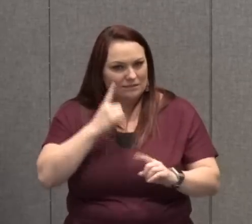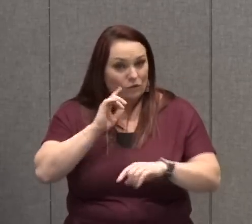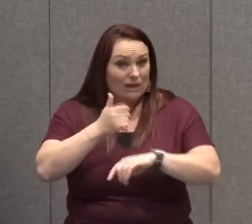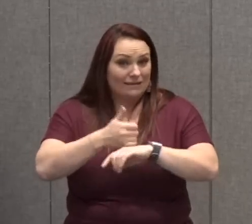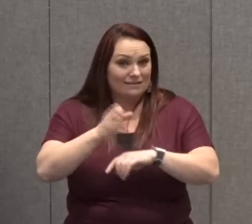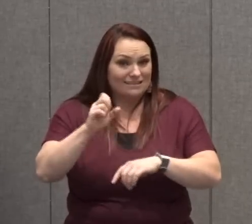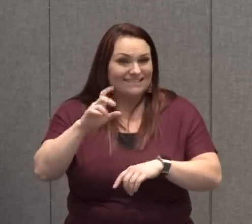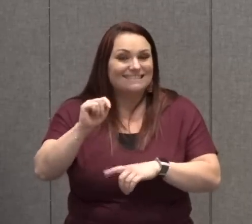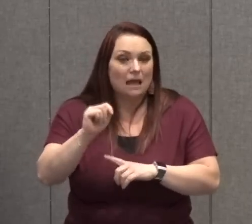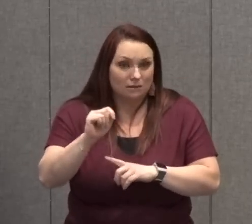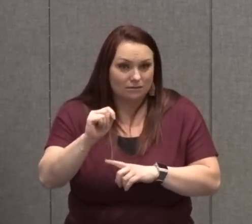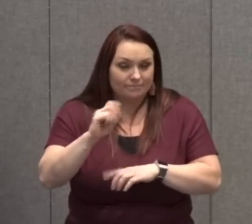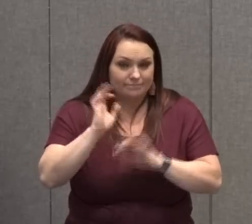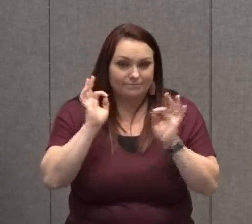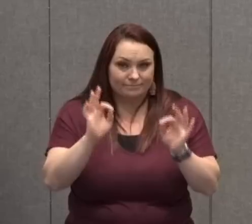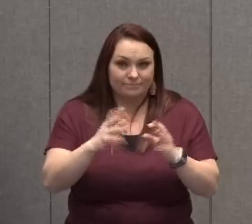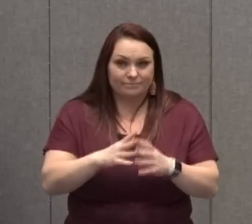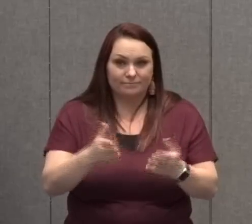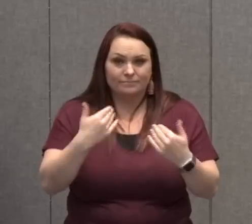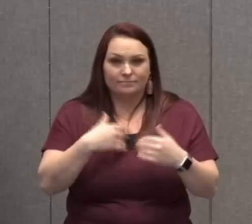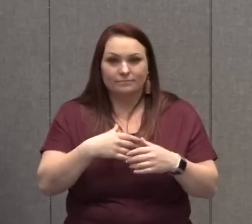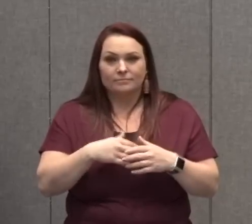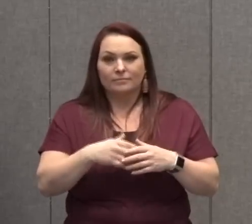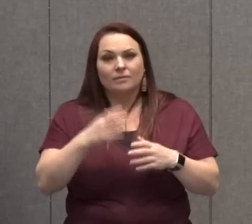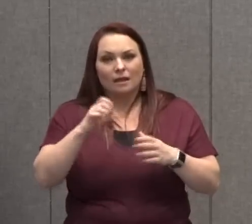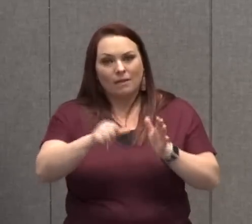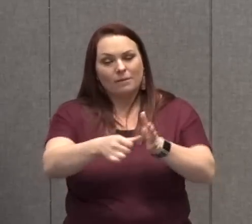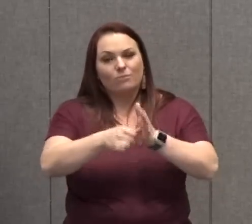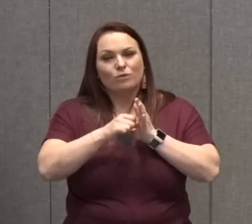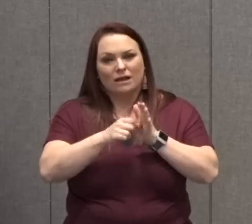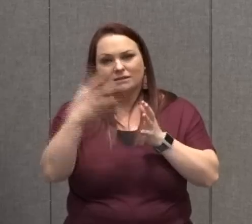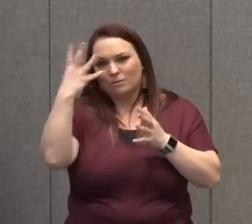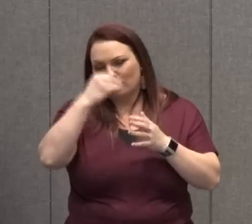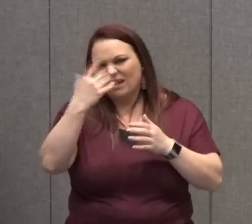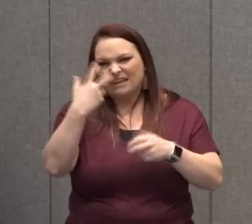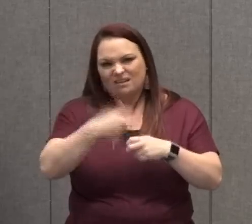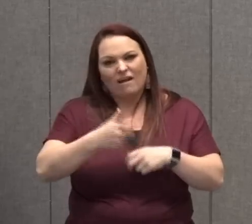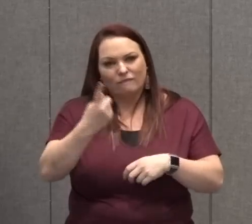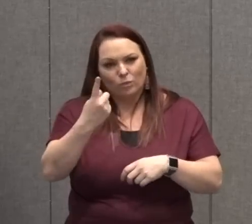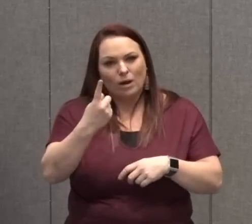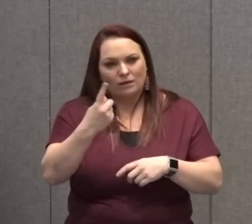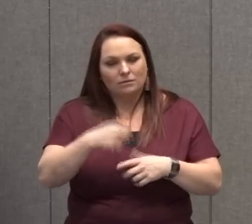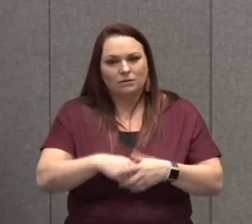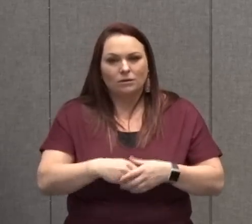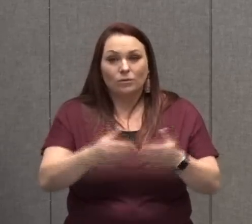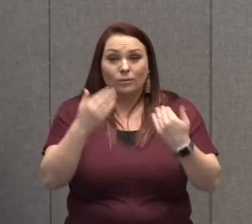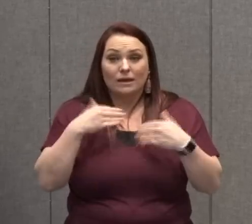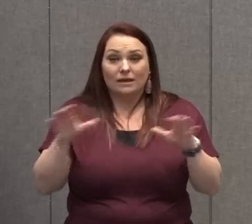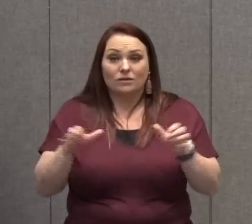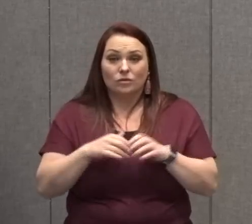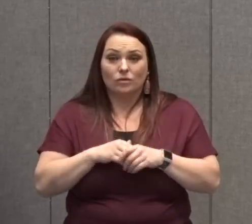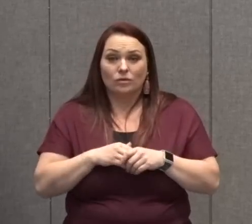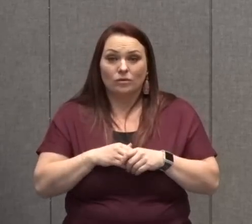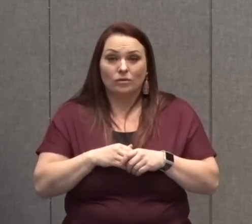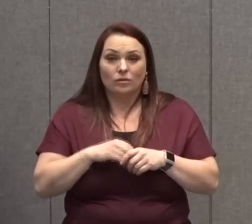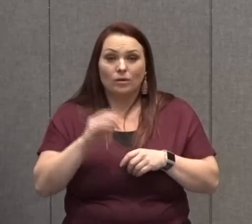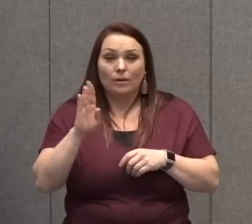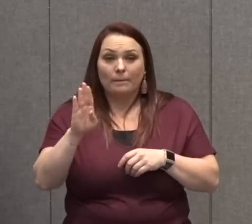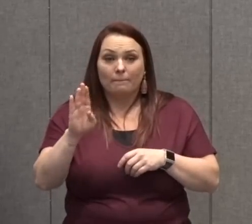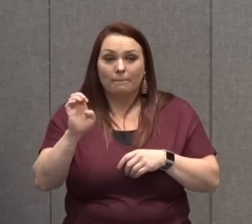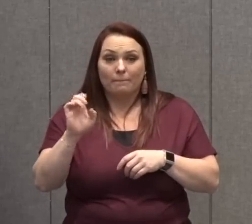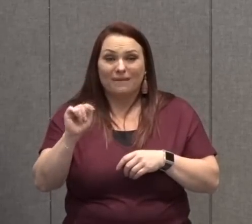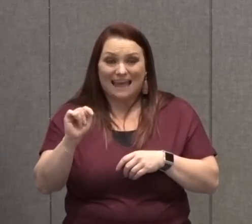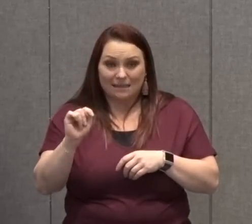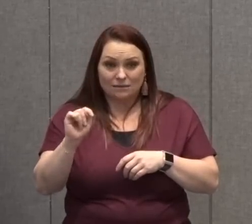let's see I'm impressed with this pretty one that was a tough one we could do either bet or